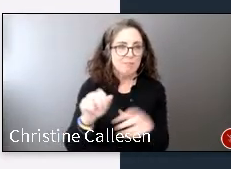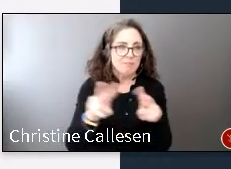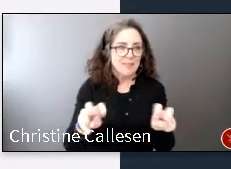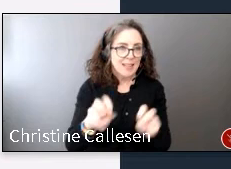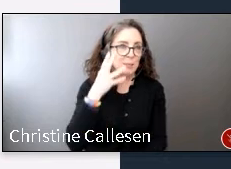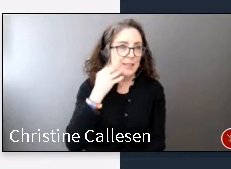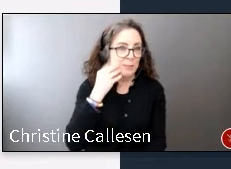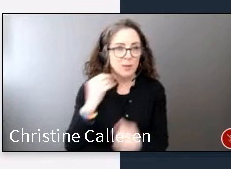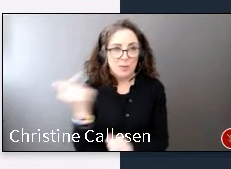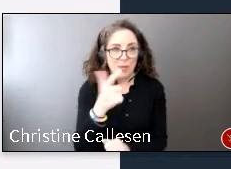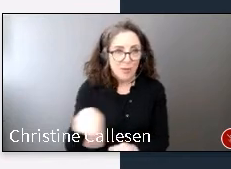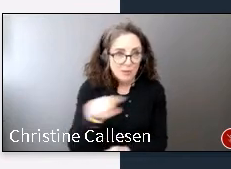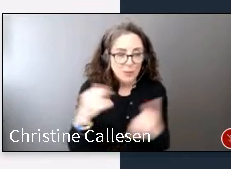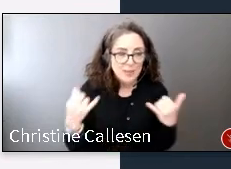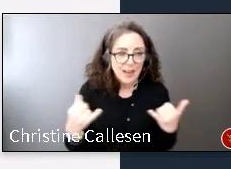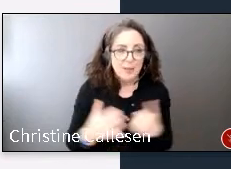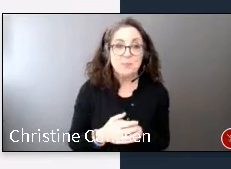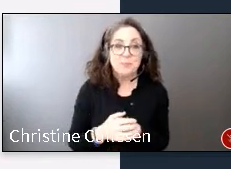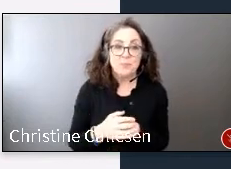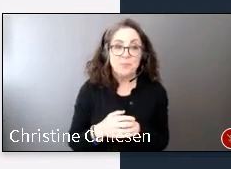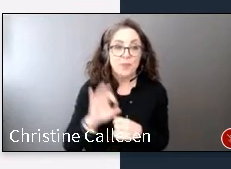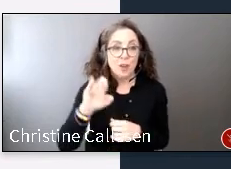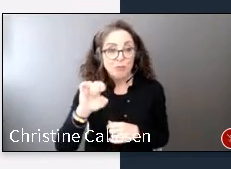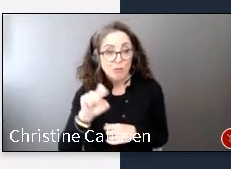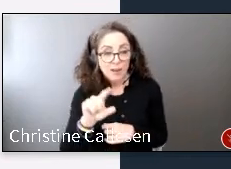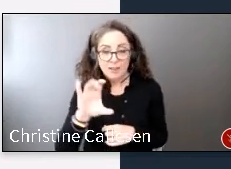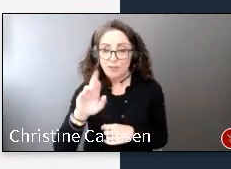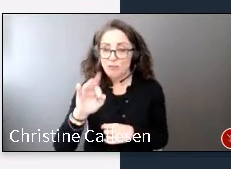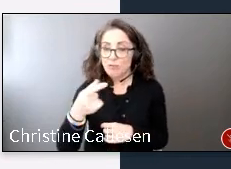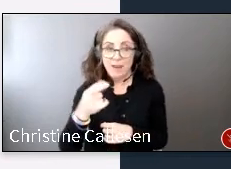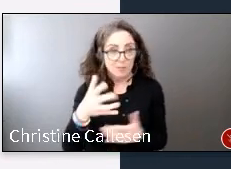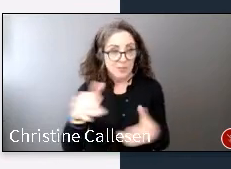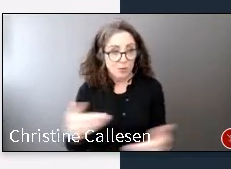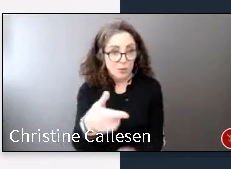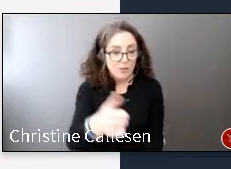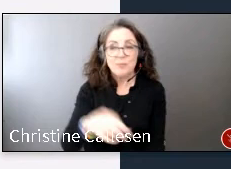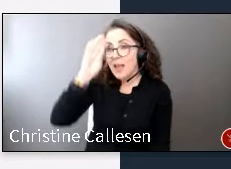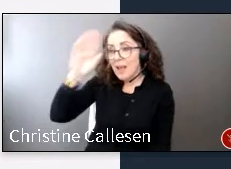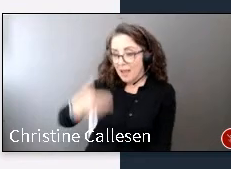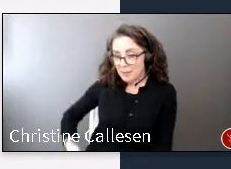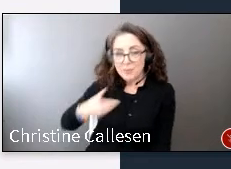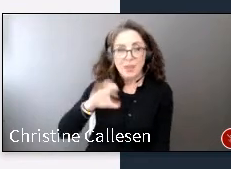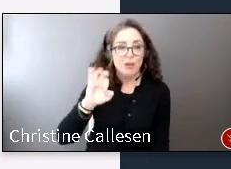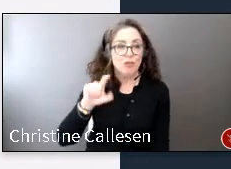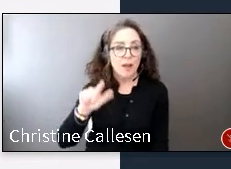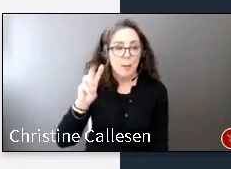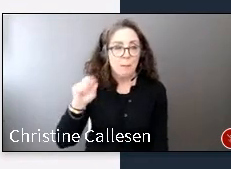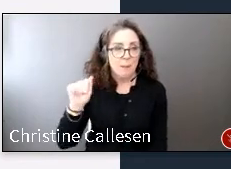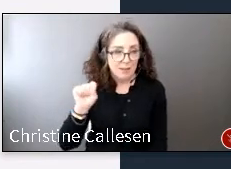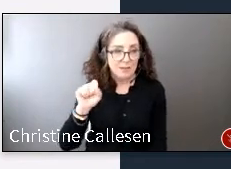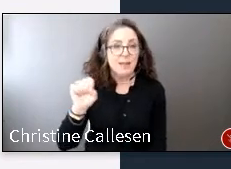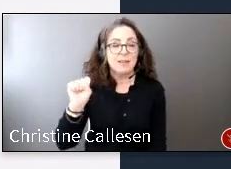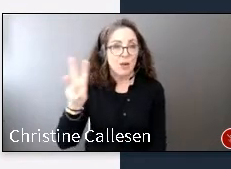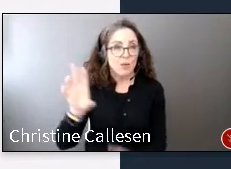with everyone today. Craig, do you want to introduce yourself? Yeah, hi everyone. My name is Craig Moss. I'm a software